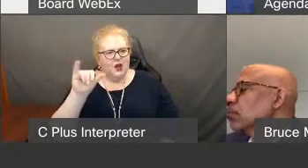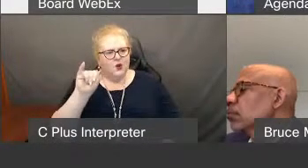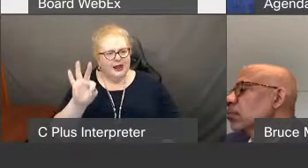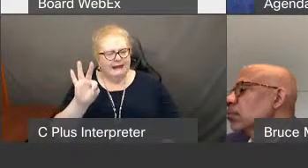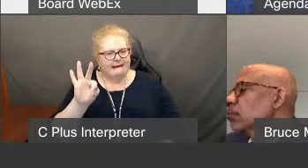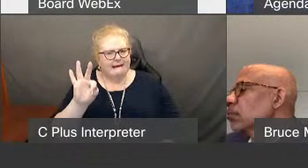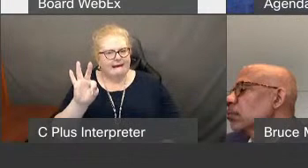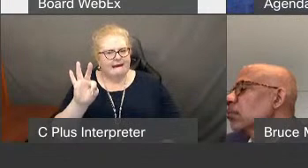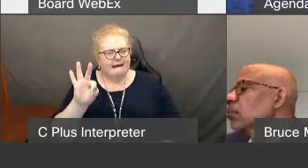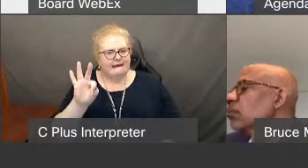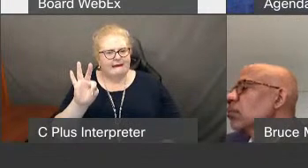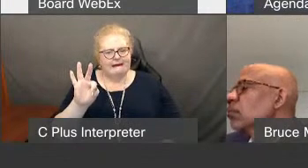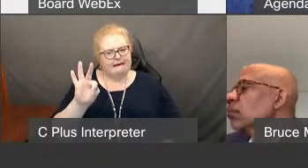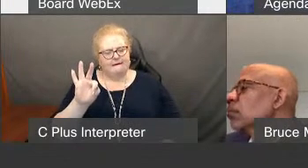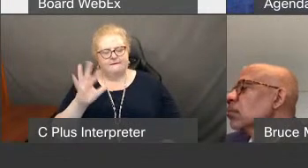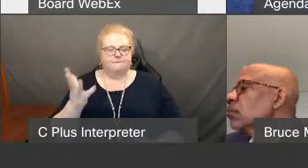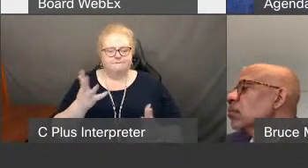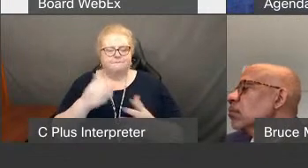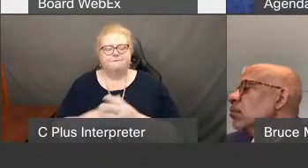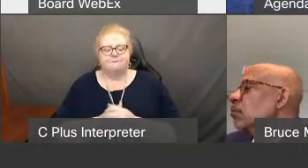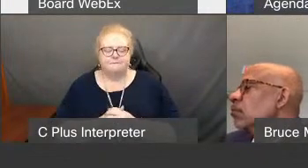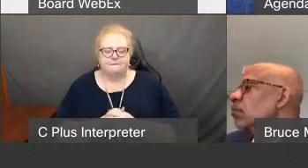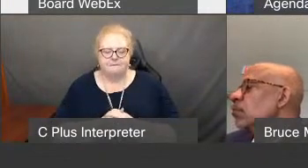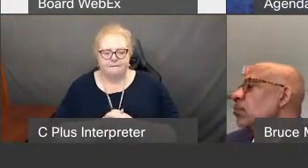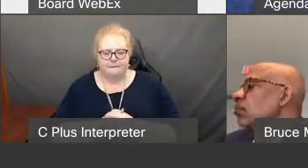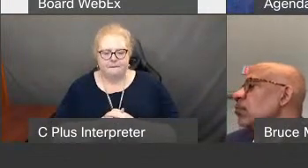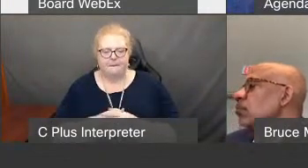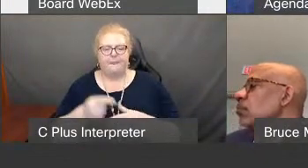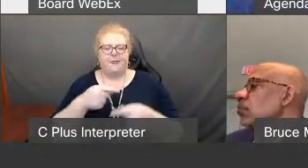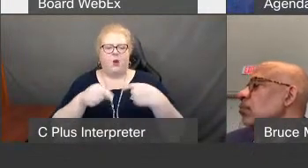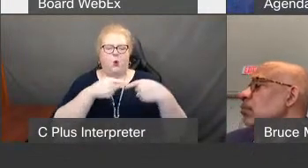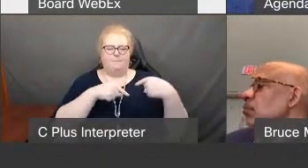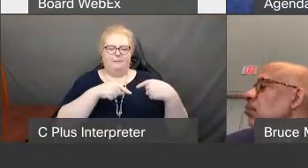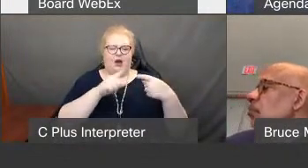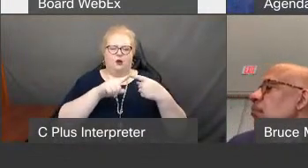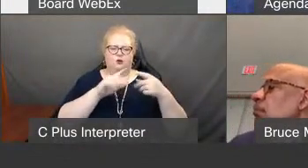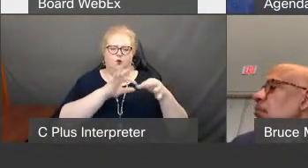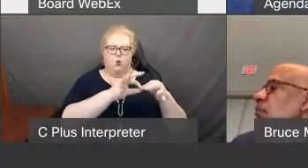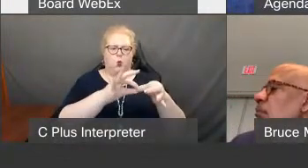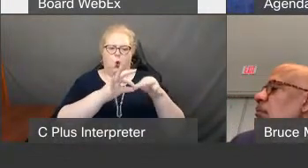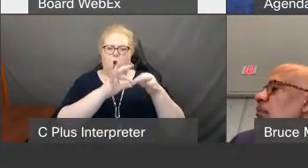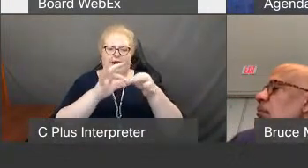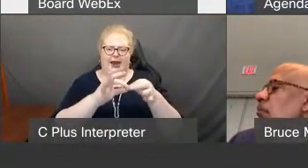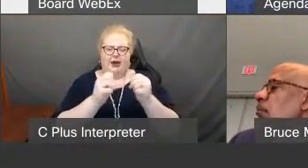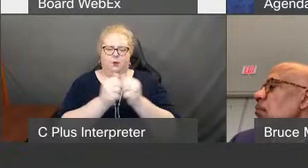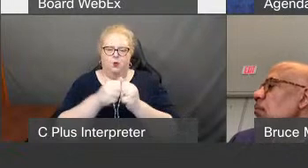different deals. One going back to coordination with Pulaski County.